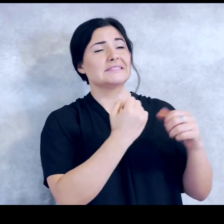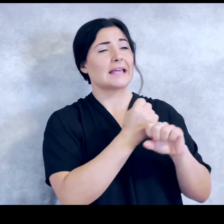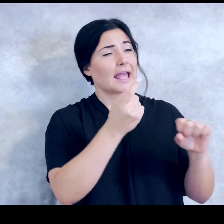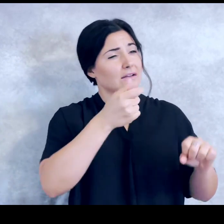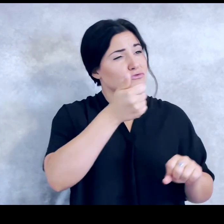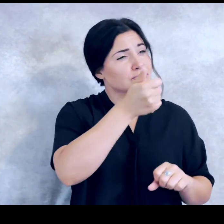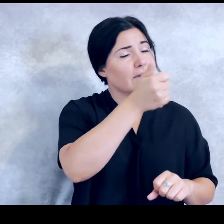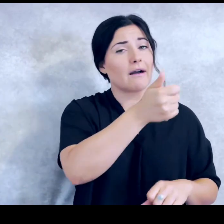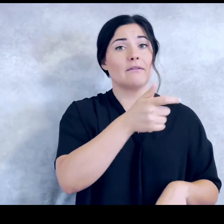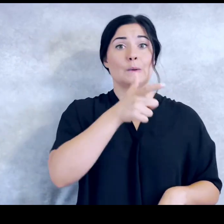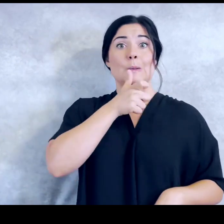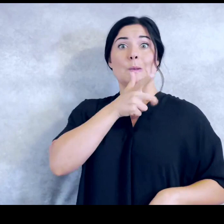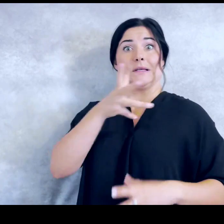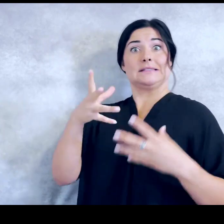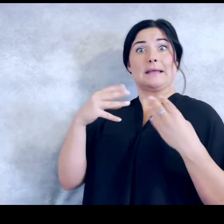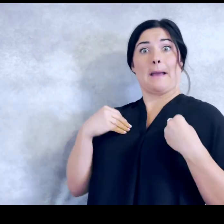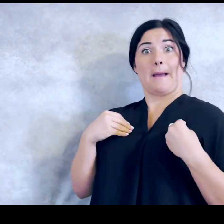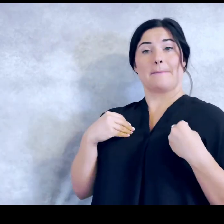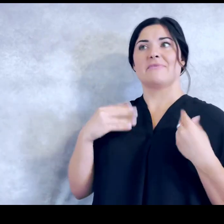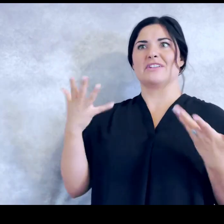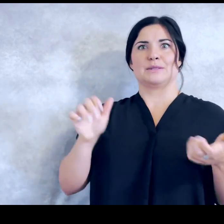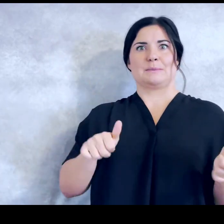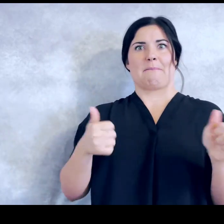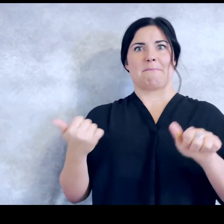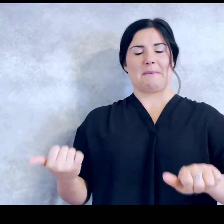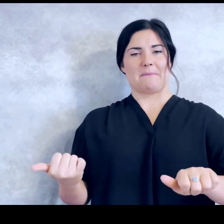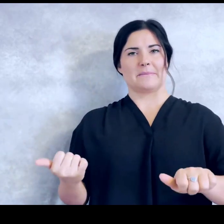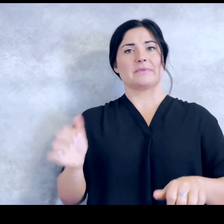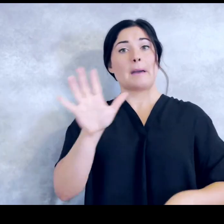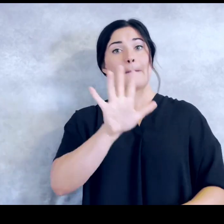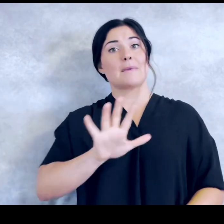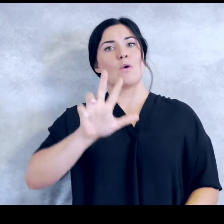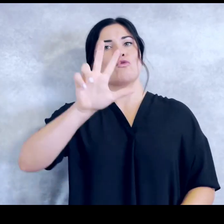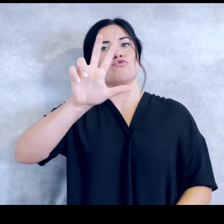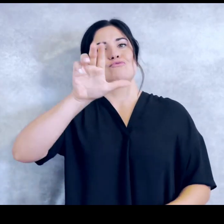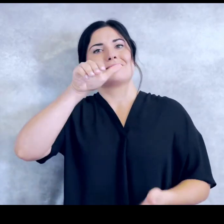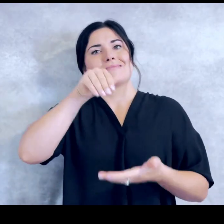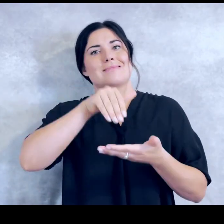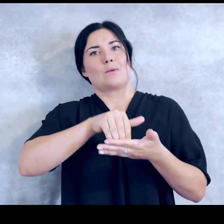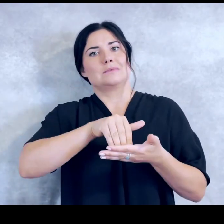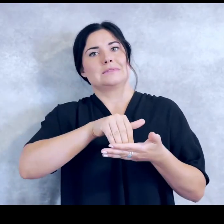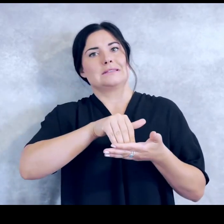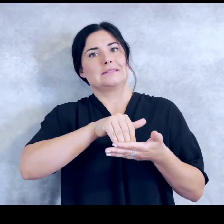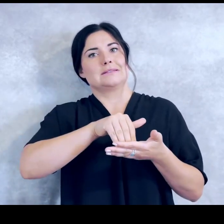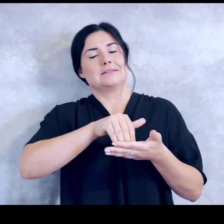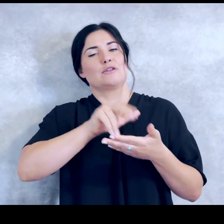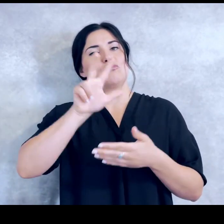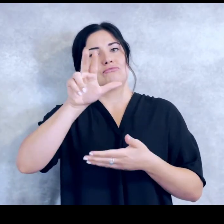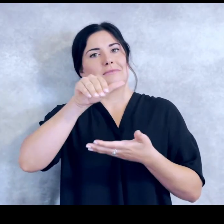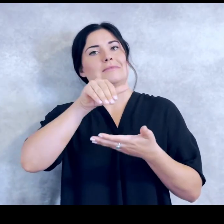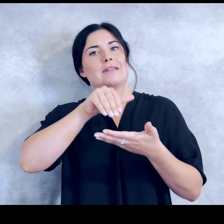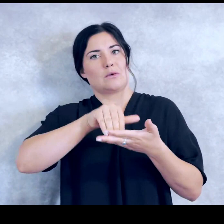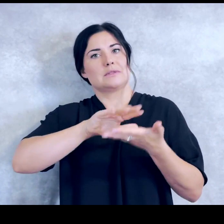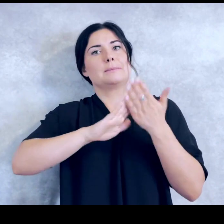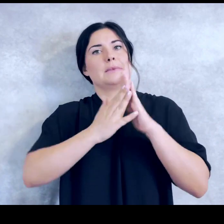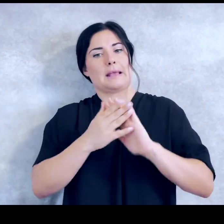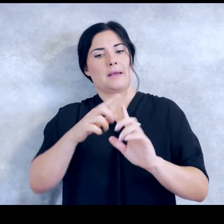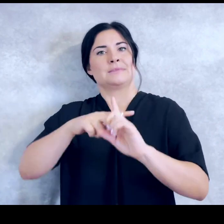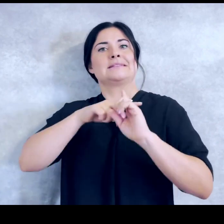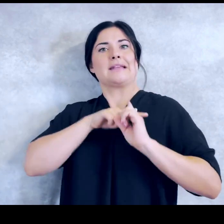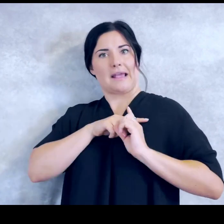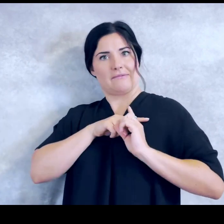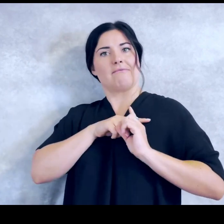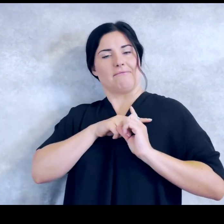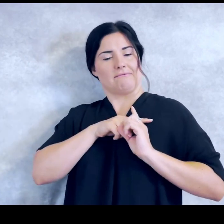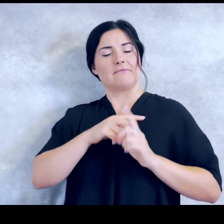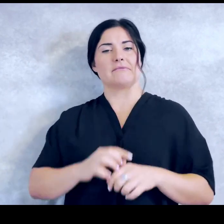generation. And those who accepted his message were baptized, and about 3,000 were added to